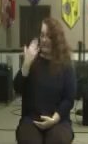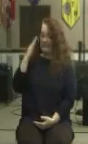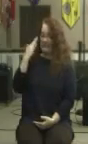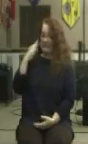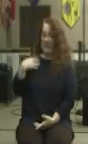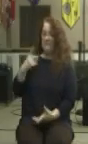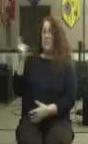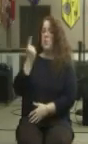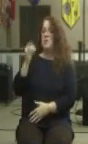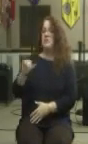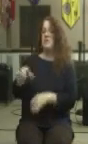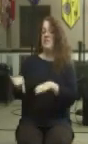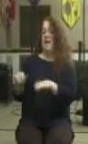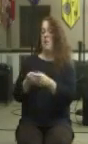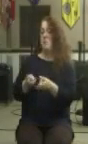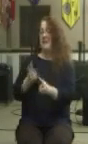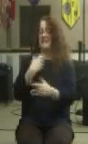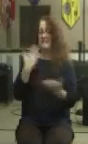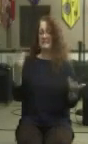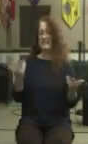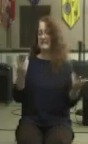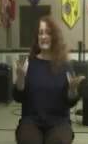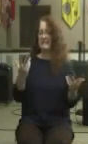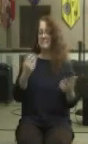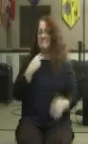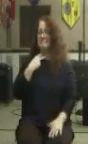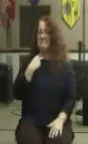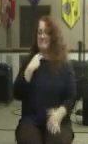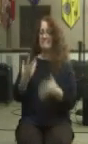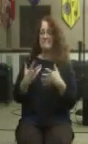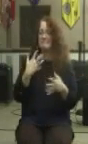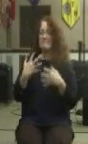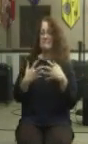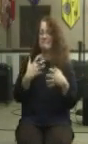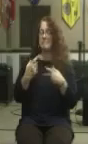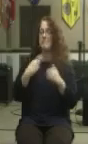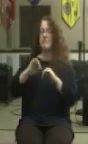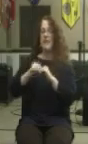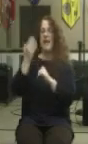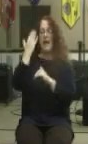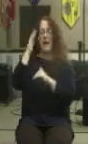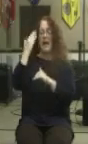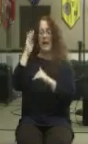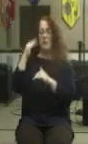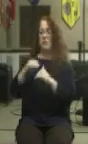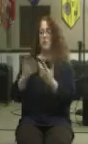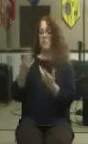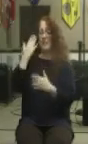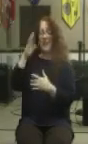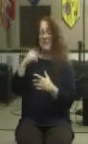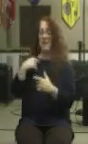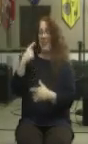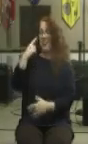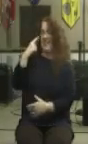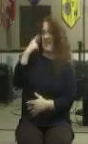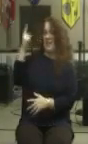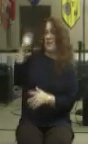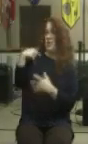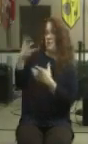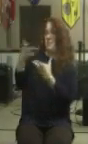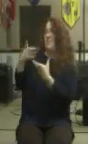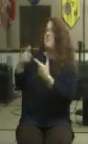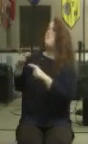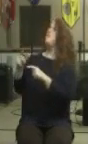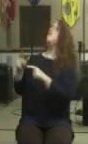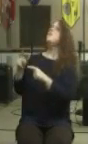this. I don't know. I've always done it this way. This is how it is. Lord, I don't know. I don't